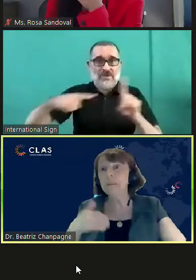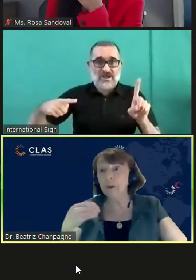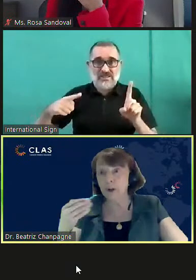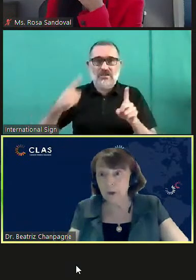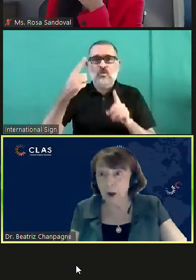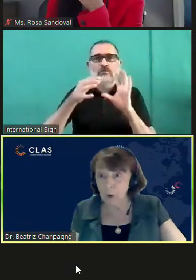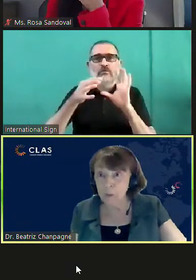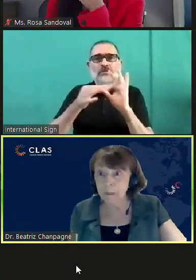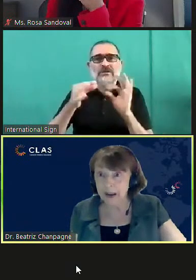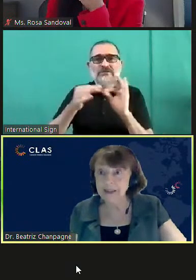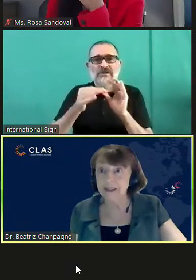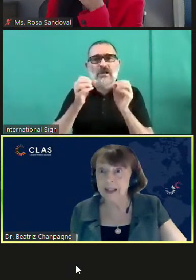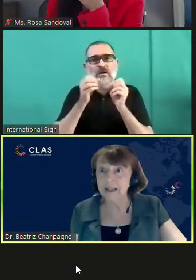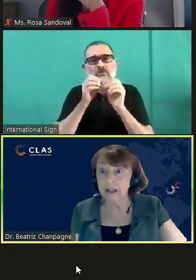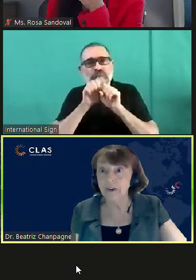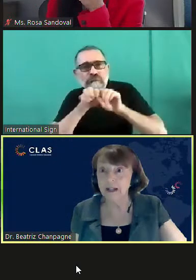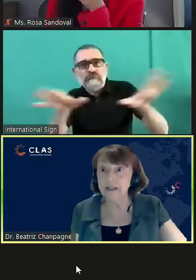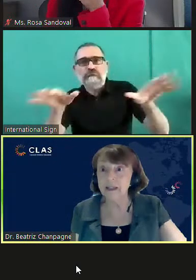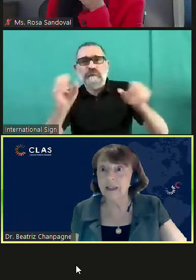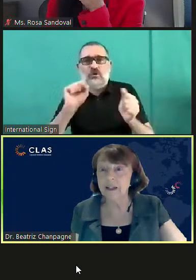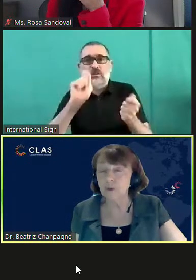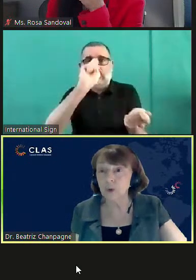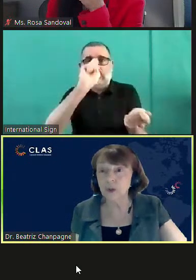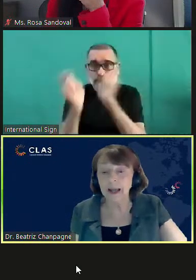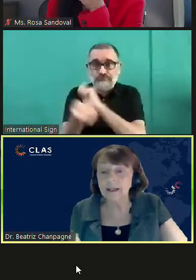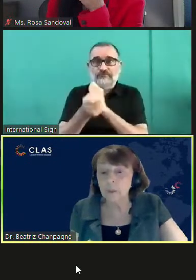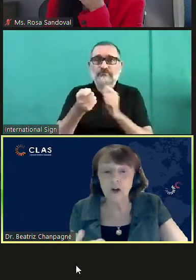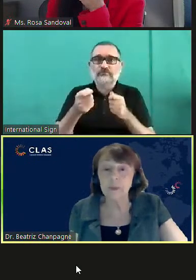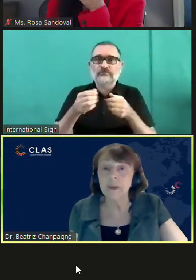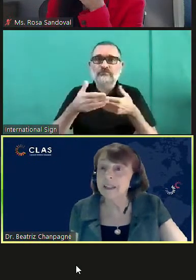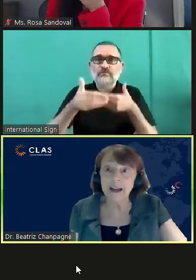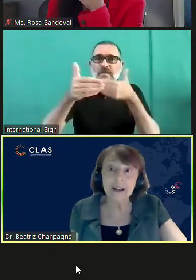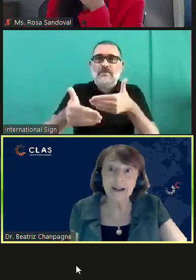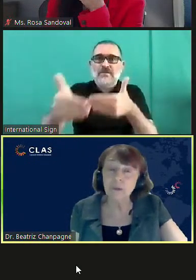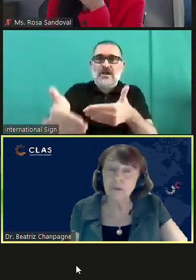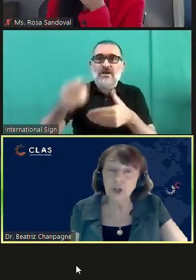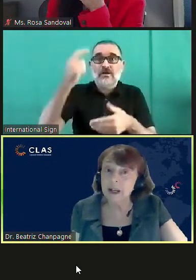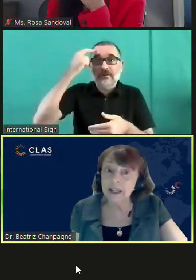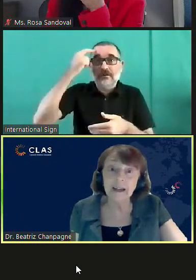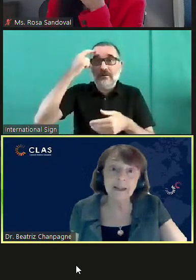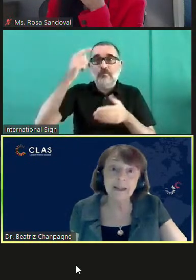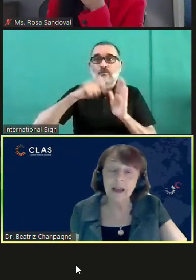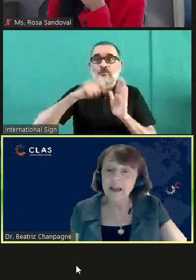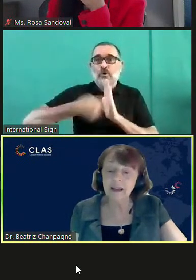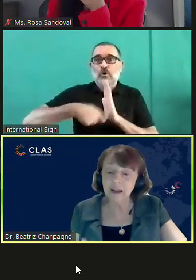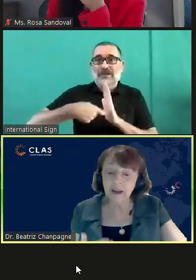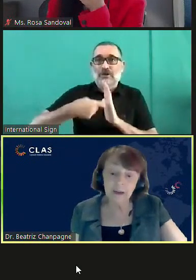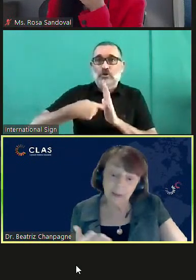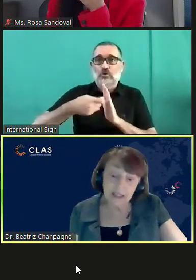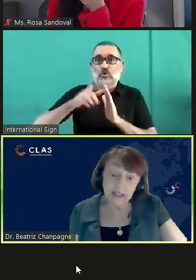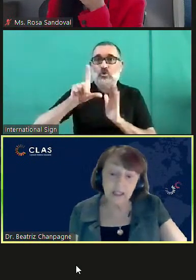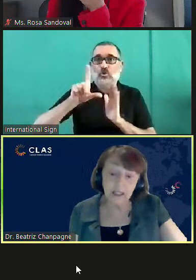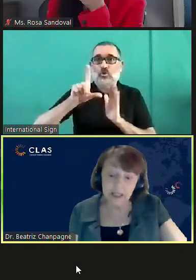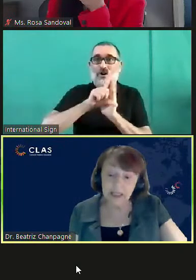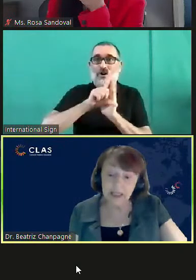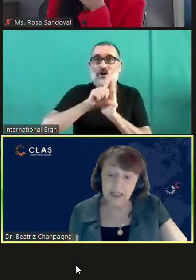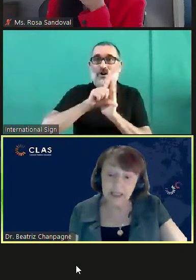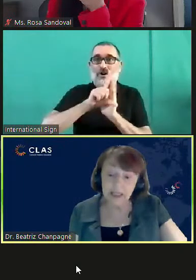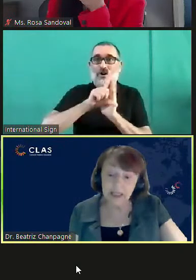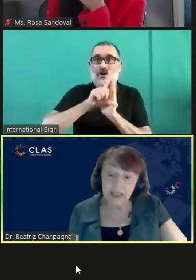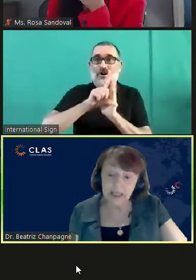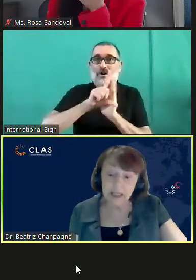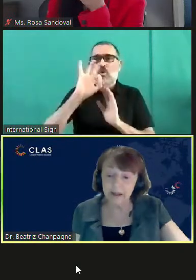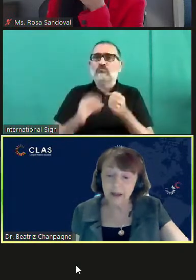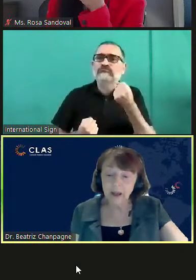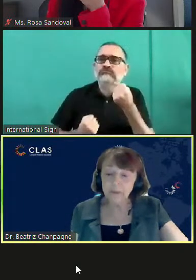there is a lot, and it's the interference of industry has gotten even worse during the pandemic. They